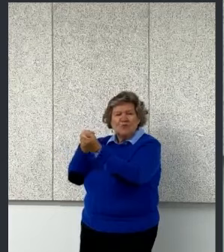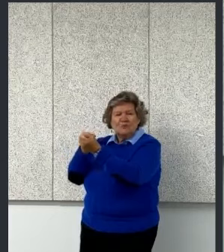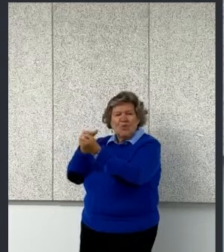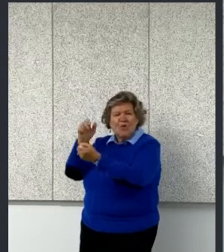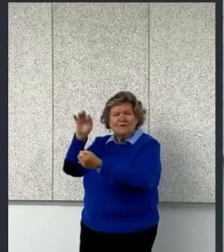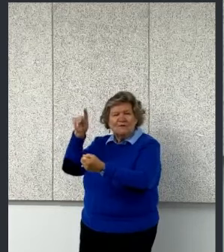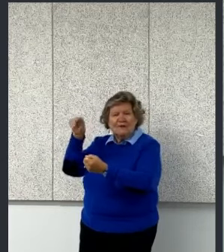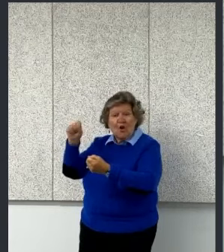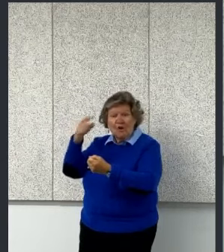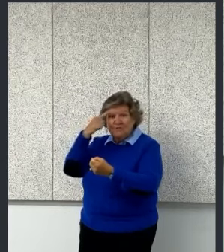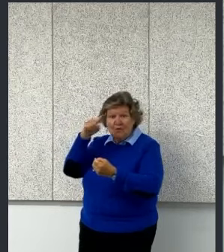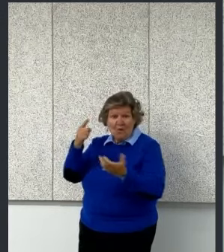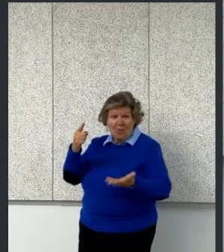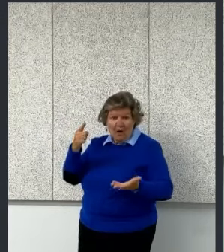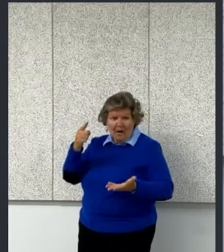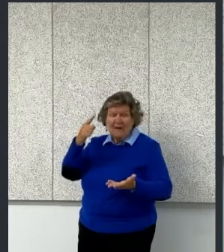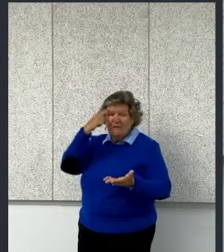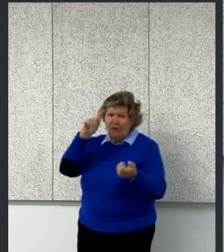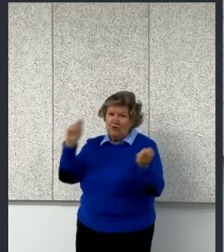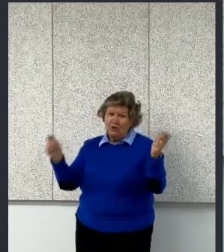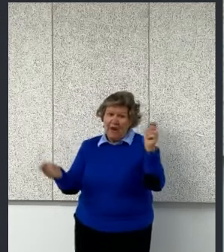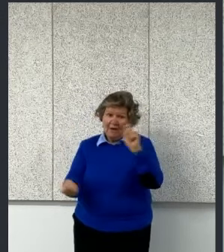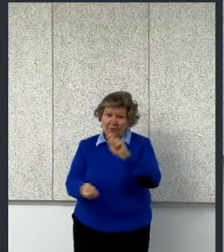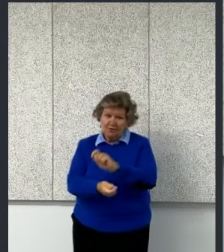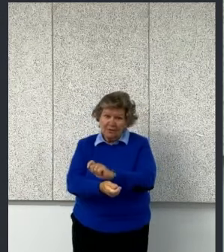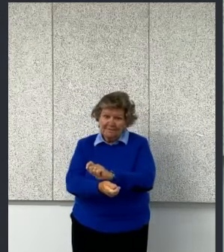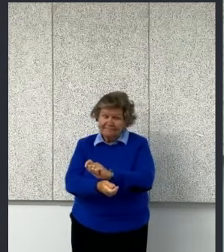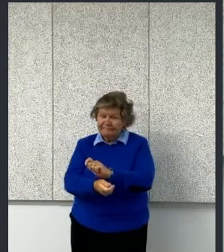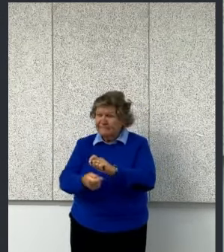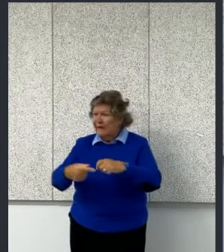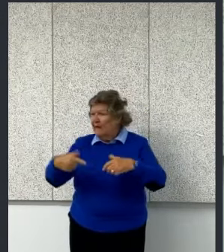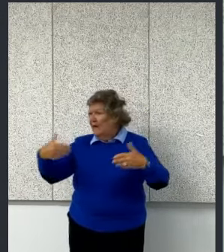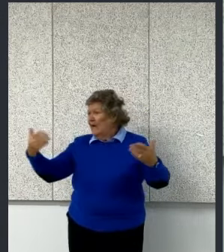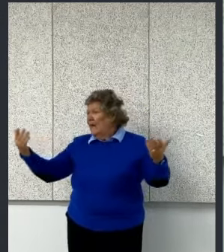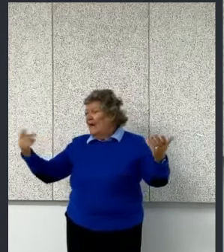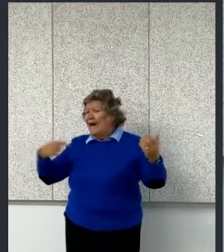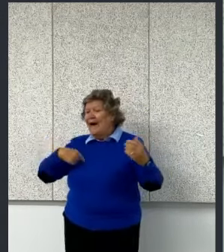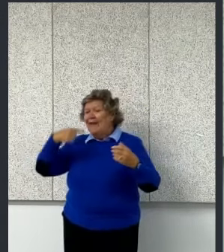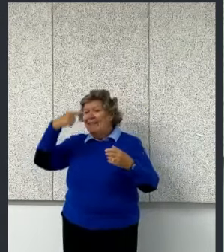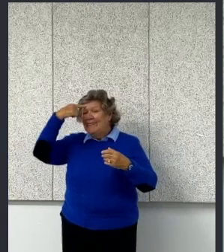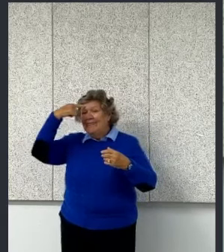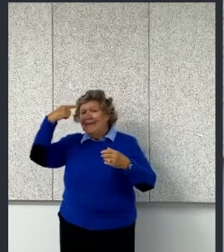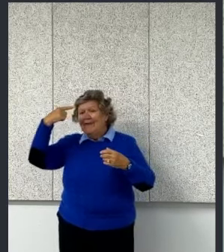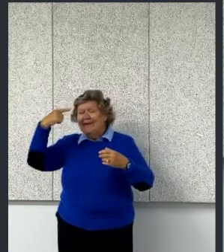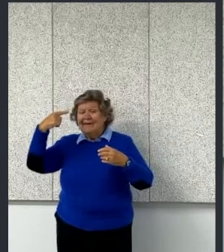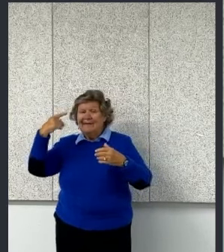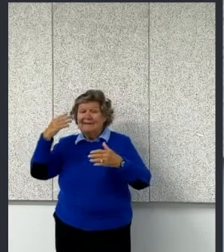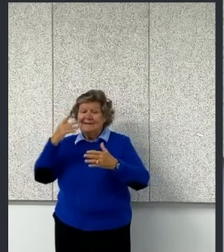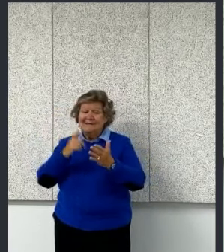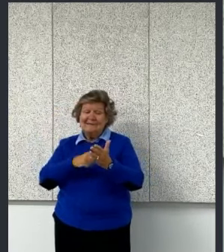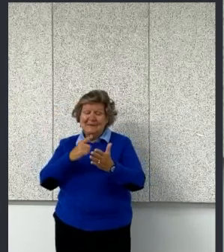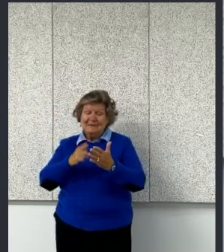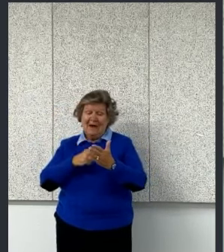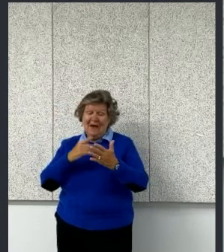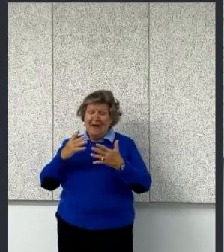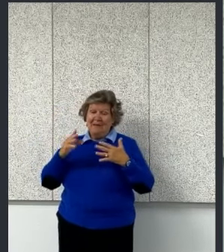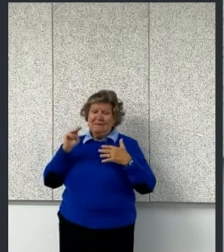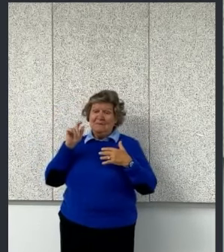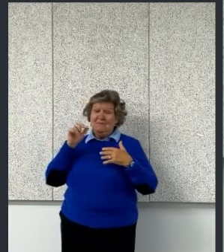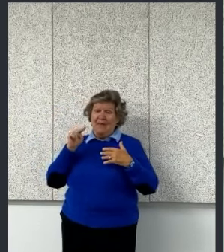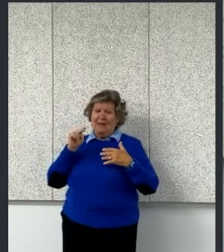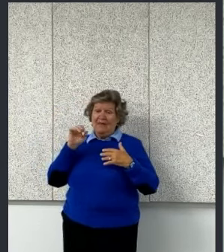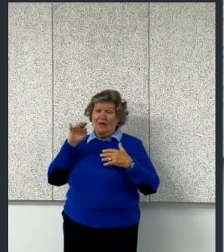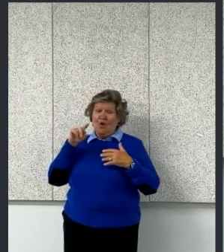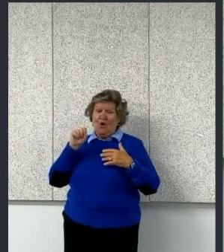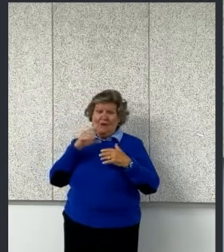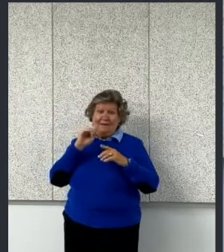for change, I think that much to some folks' chagrin, like the Mellon Arts and Culture team